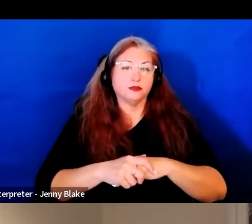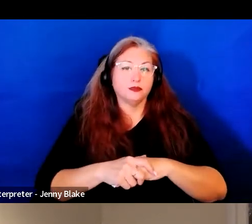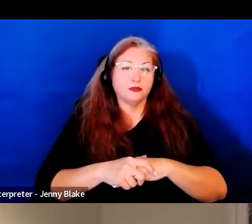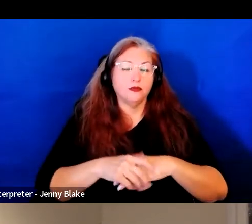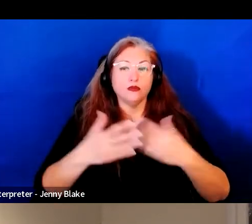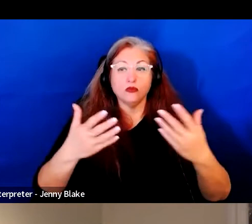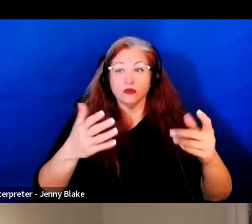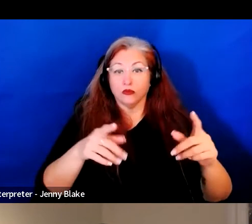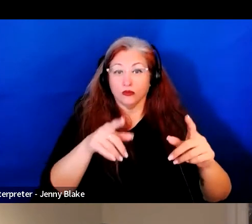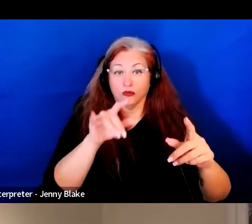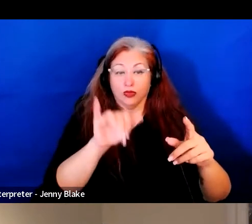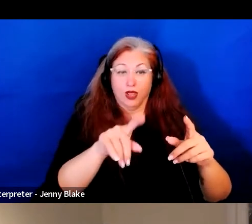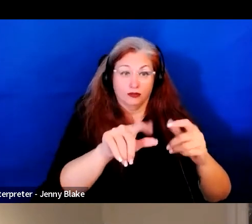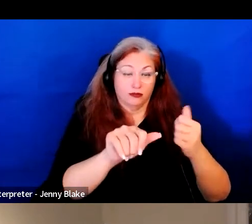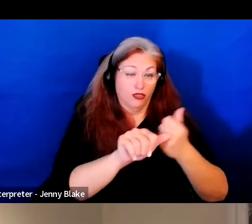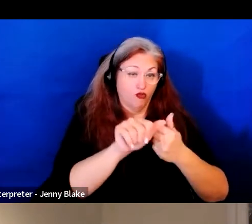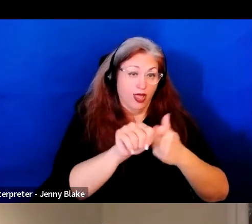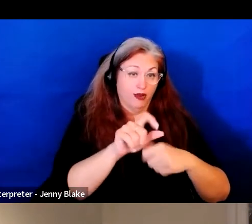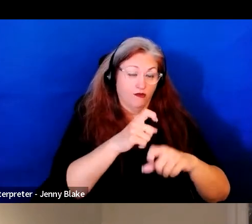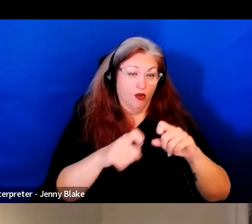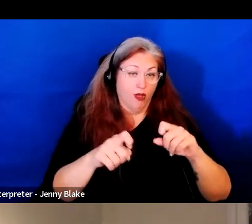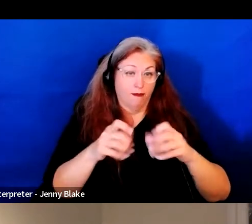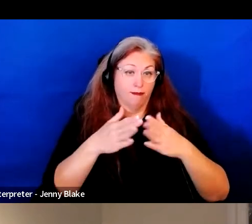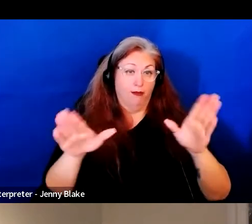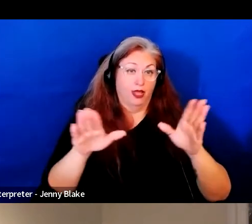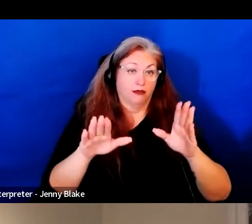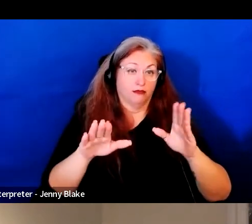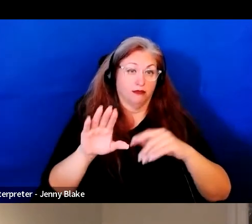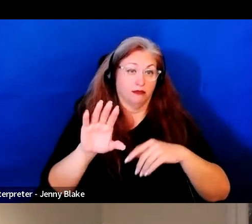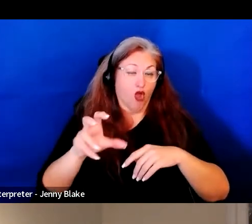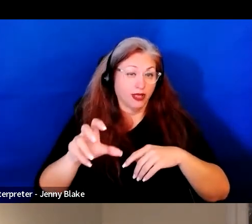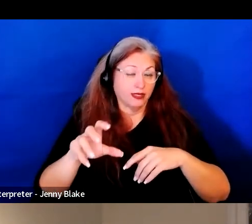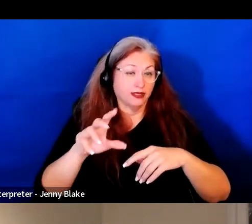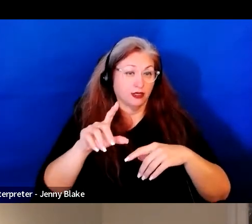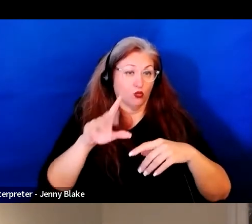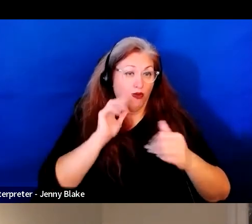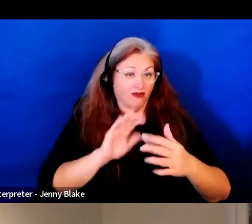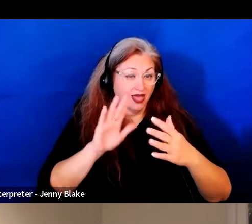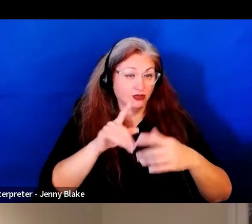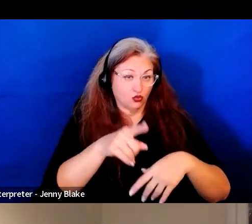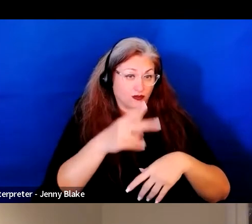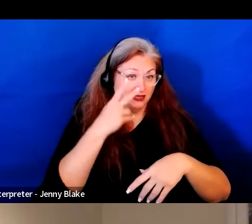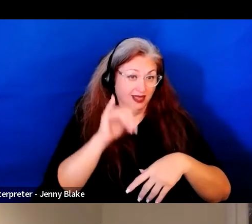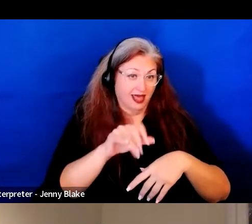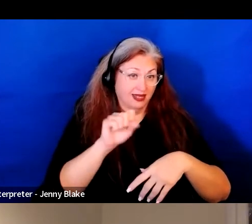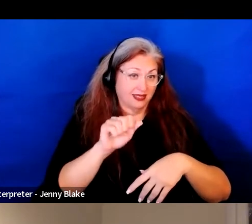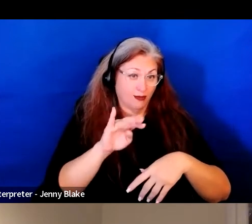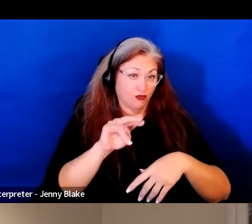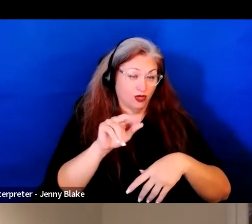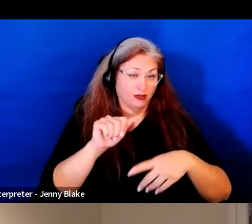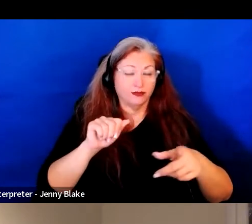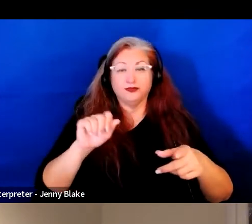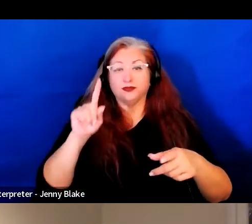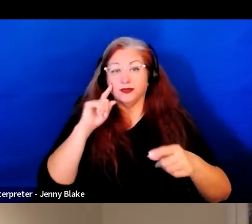Is that a threat that public broadcasting always faces and everywhere? Have you encountered that, Sabrina? I mean, I